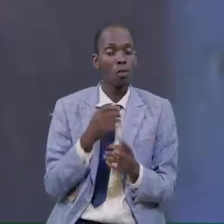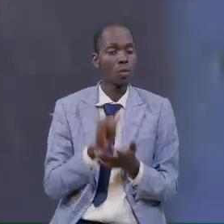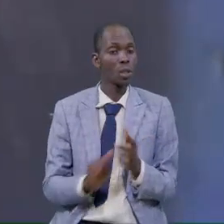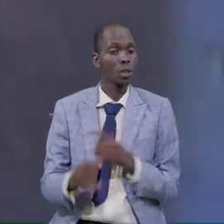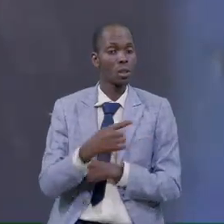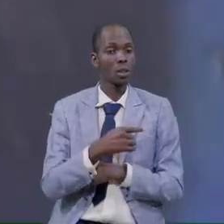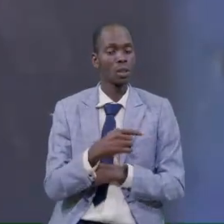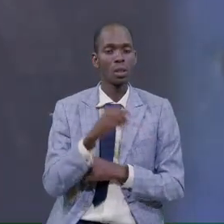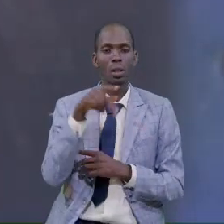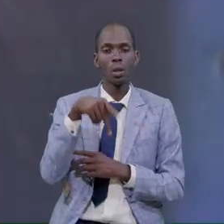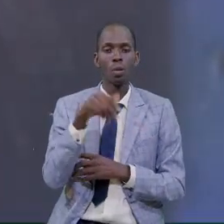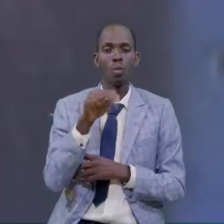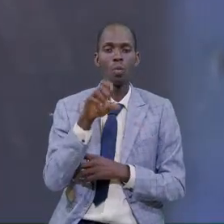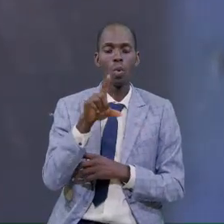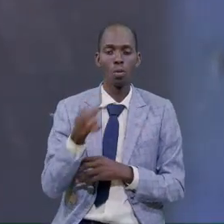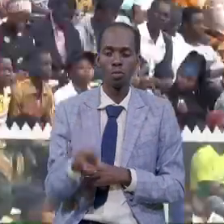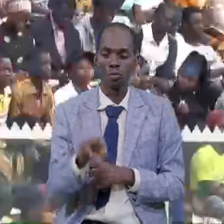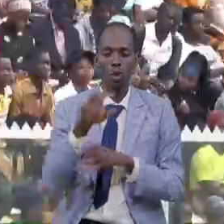today, you'll go on a new journey.